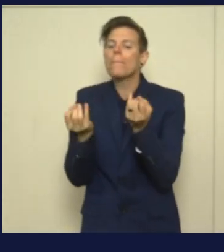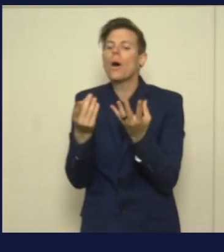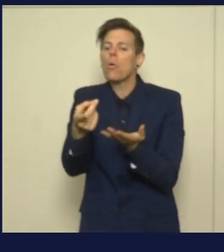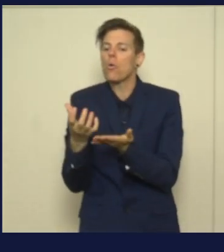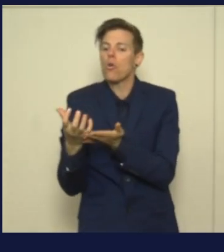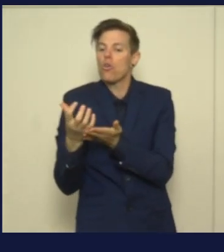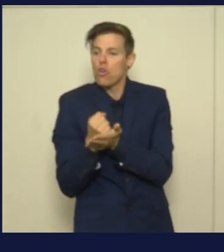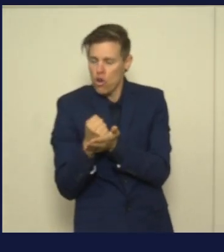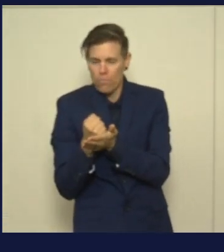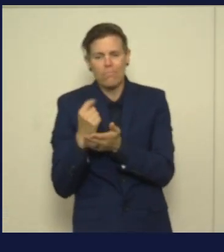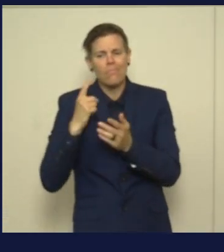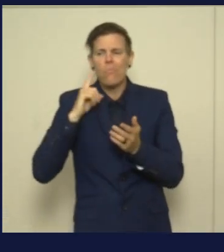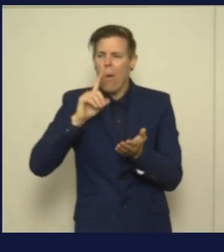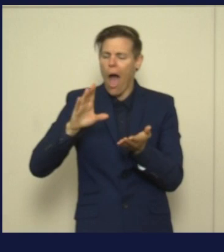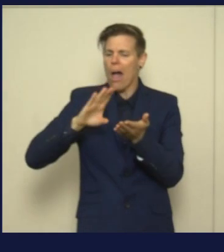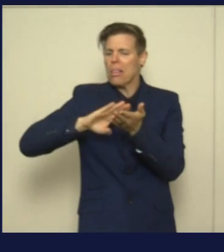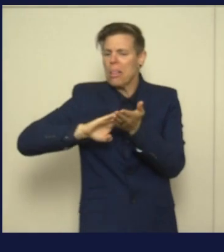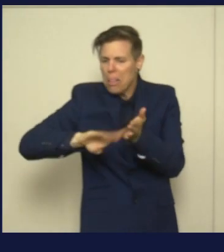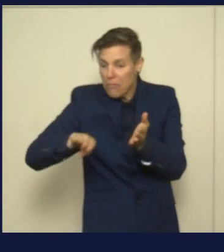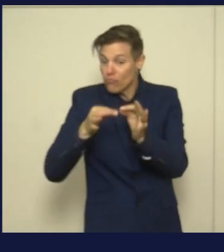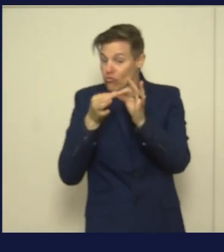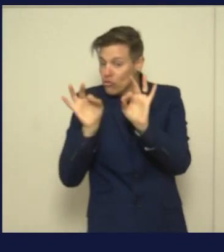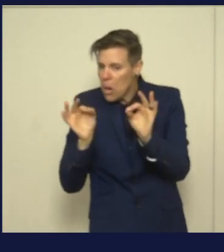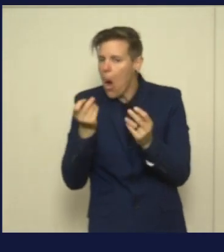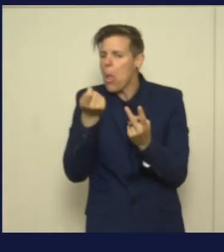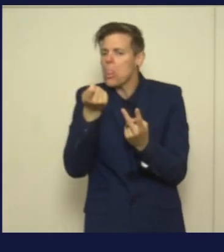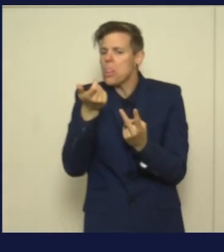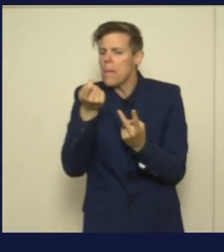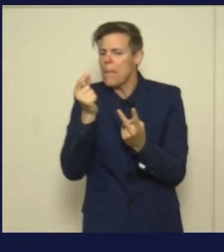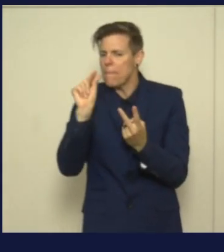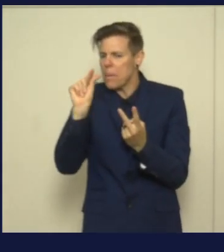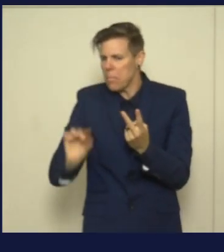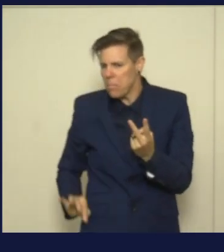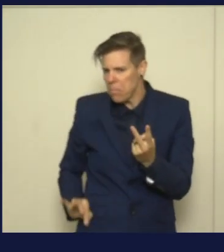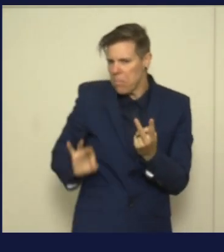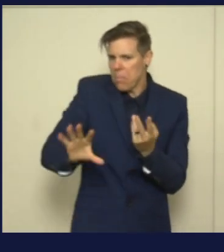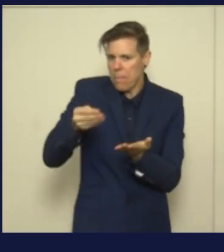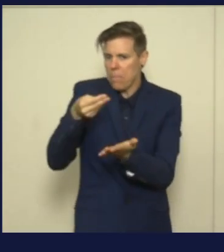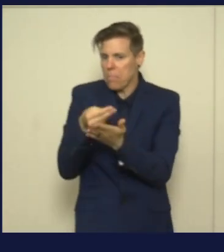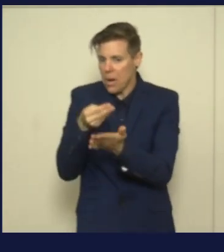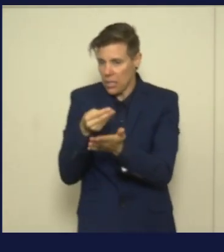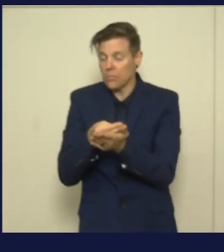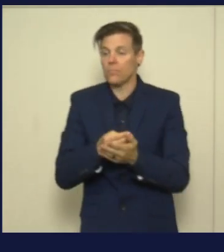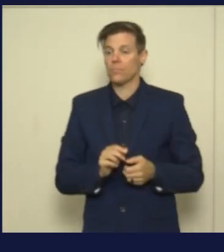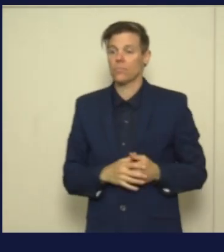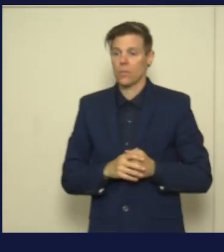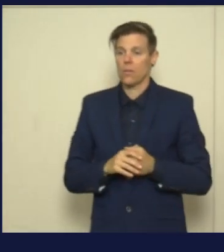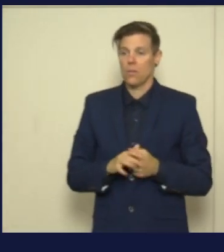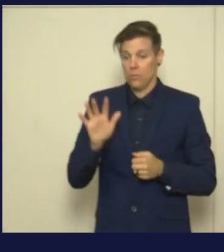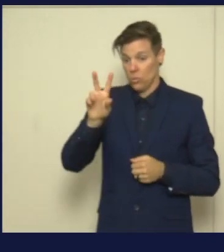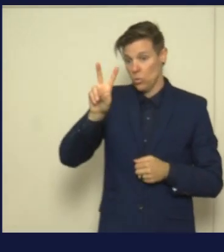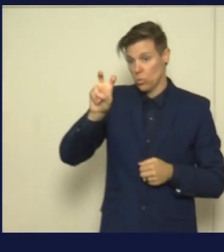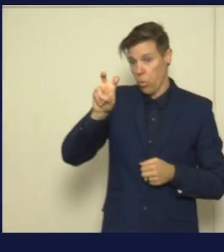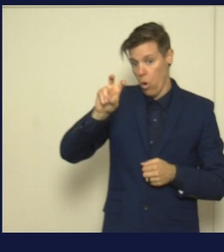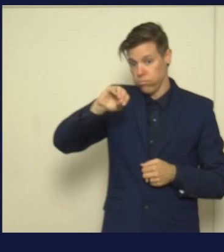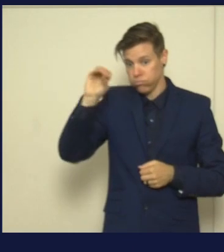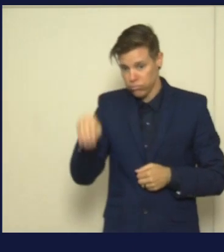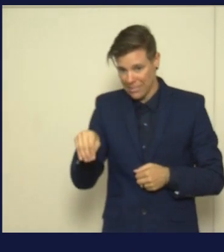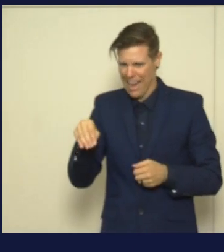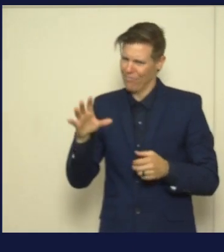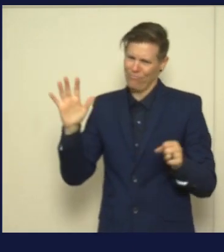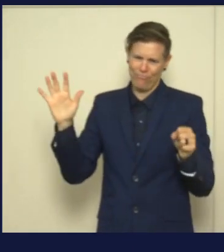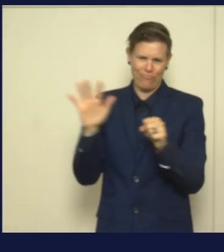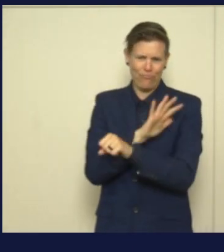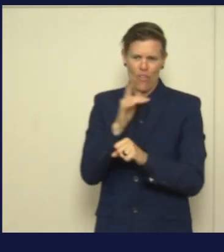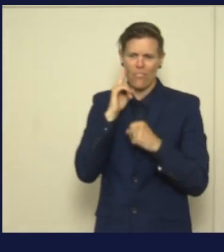very small copay. Income eligibility is up to 200% of the federal poverty level, so it's